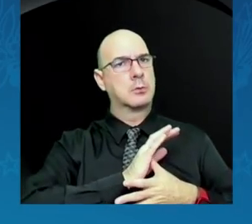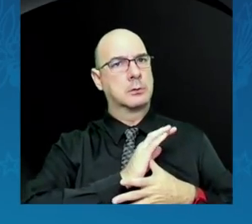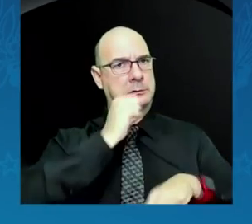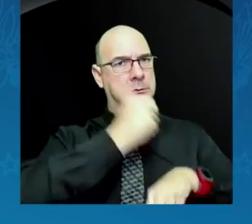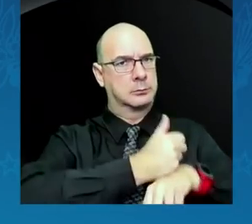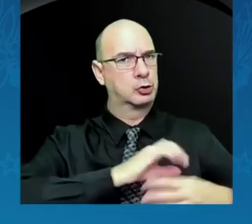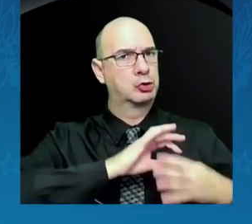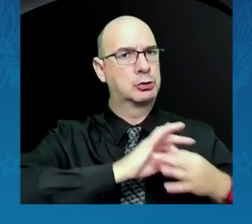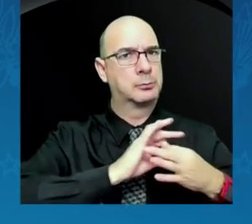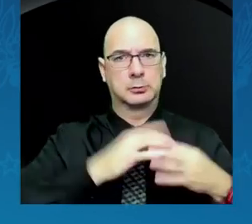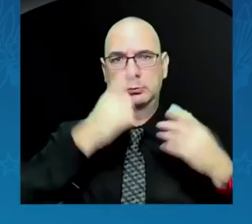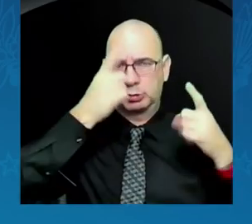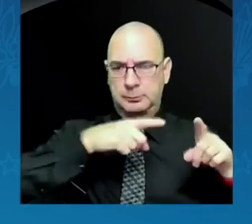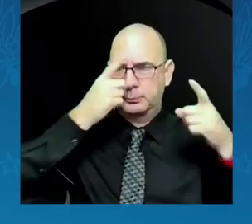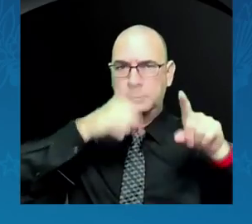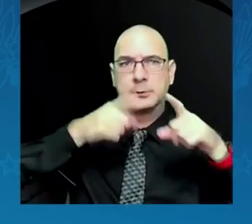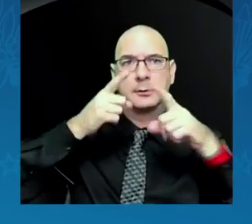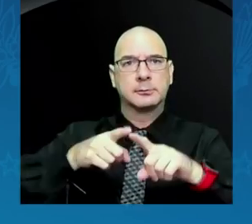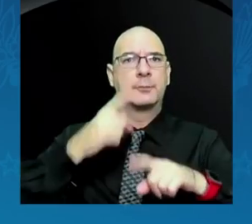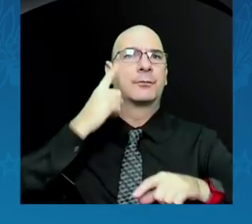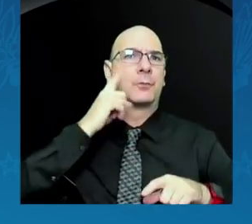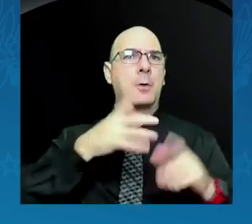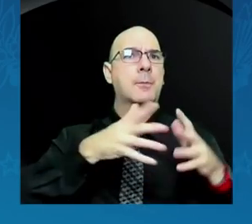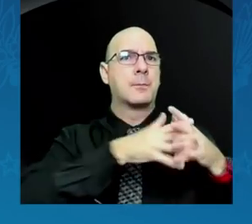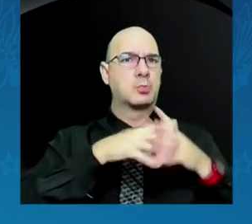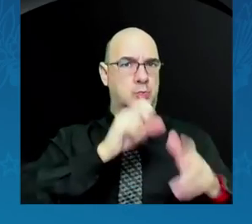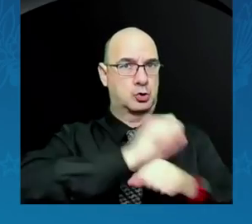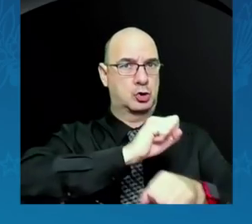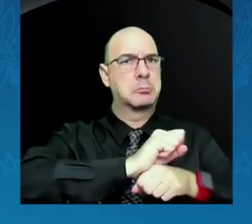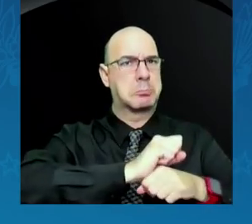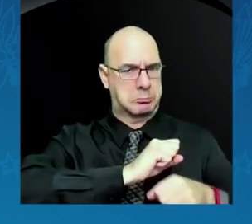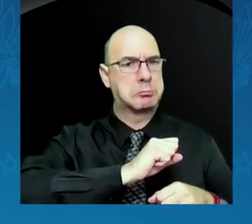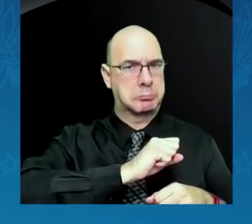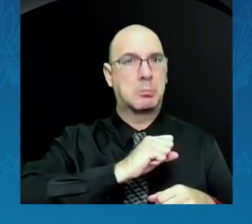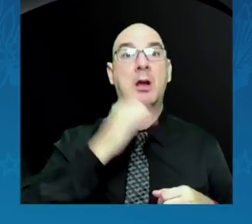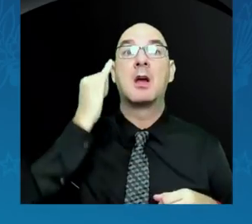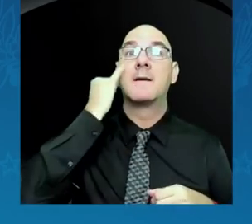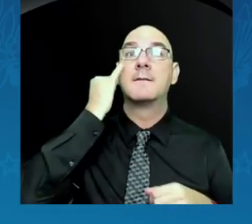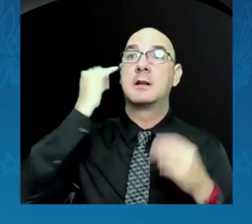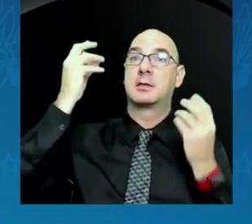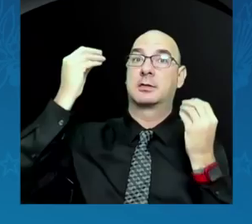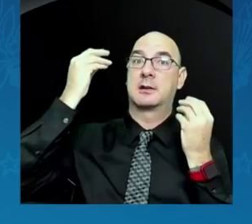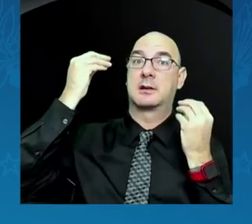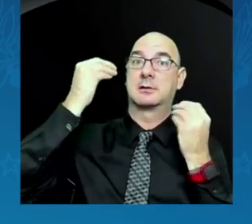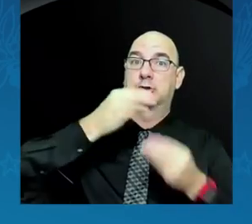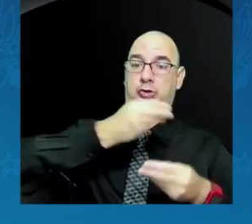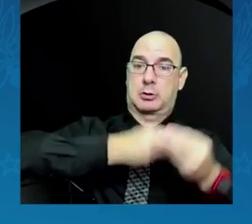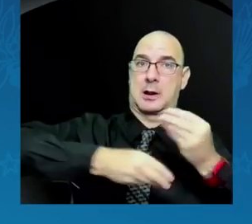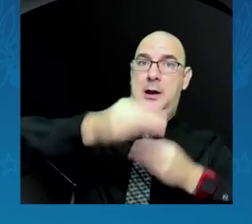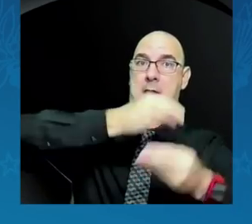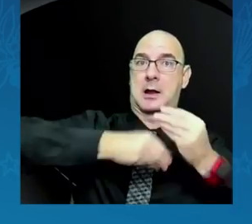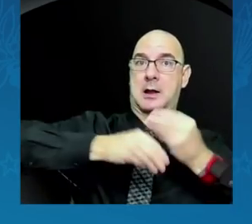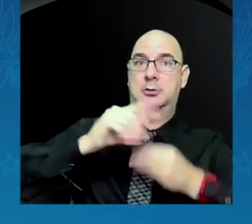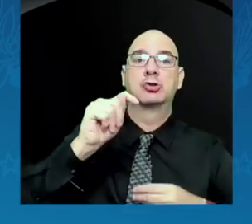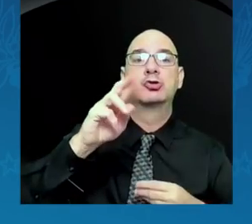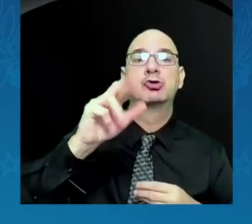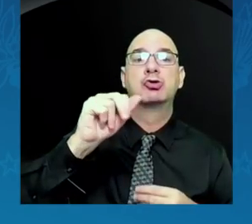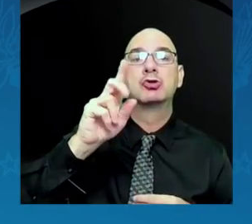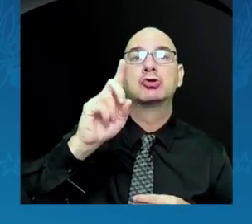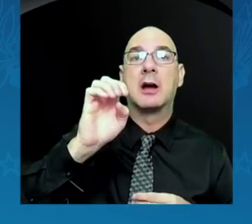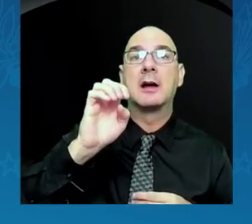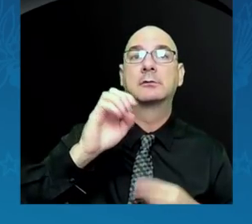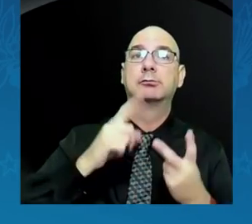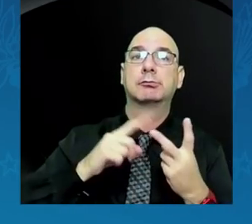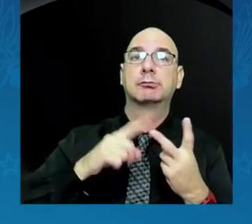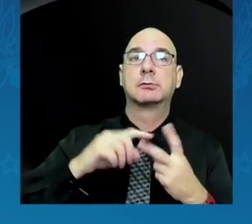about issues such as trade, when we think about supply chains, when we think about resilience, all